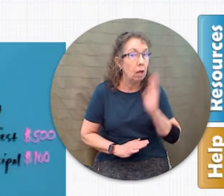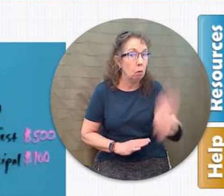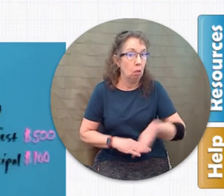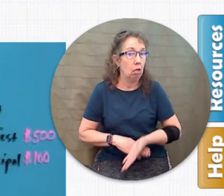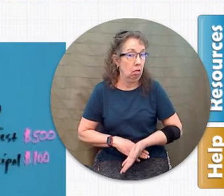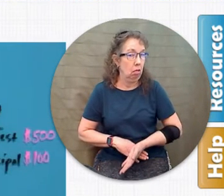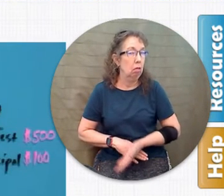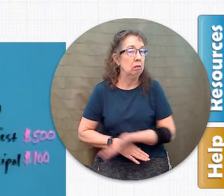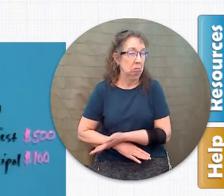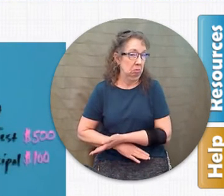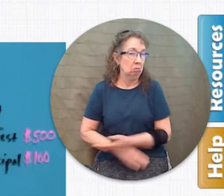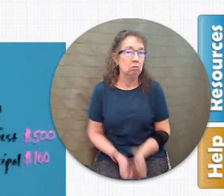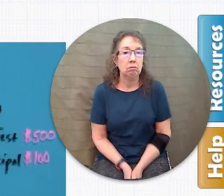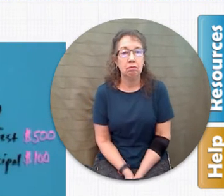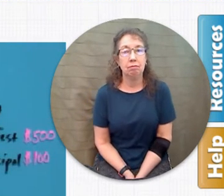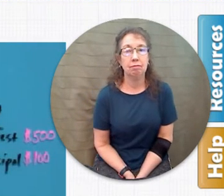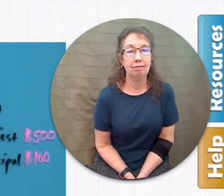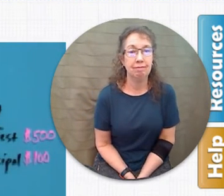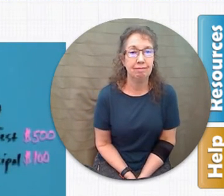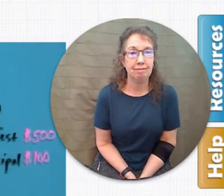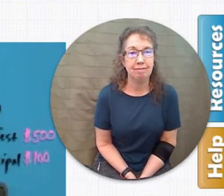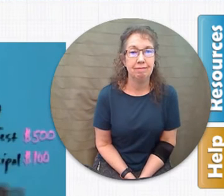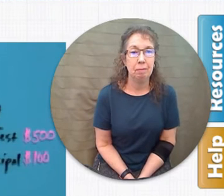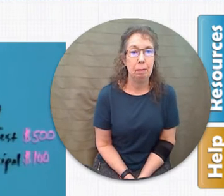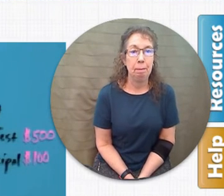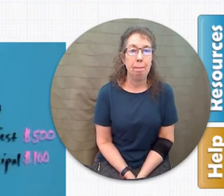Okay, so let me erase these